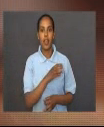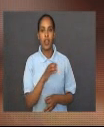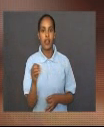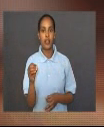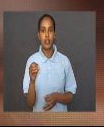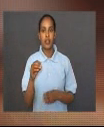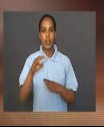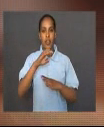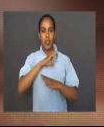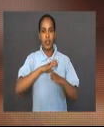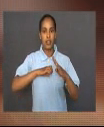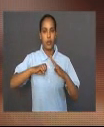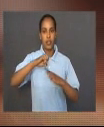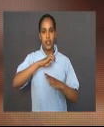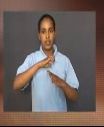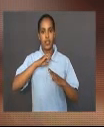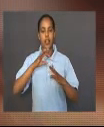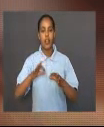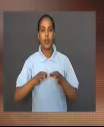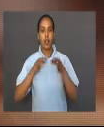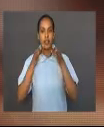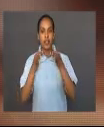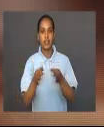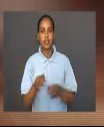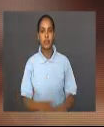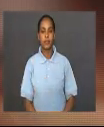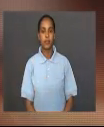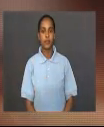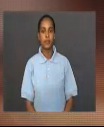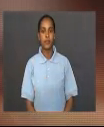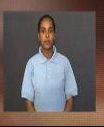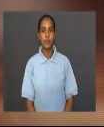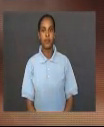and electrolytic conductors.